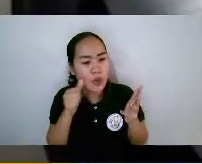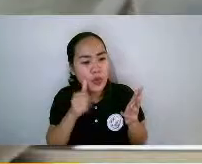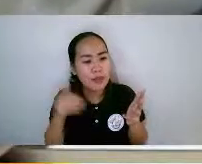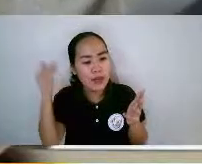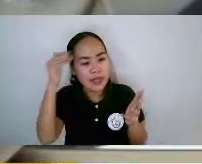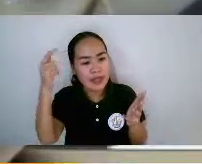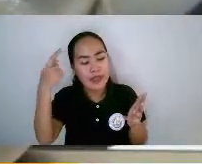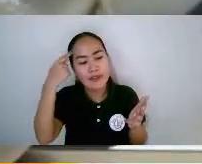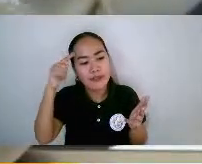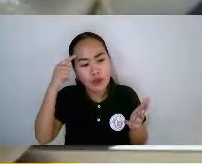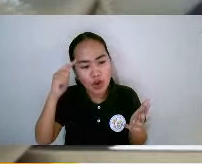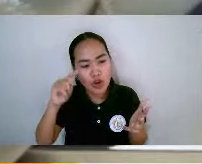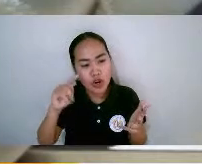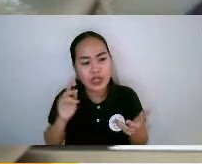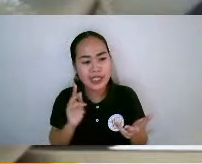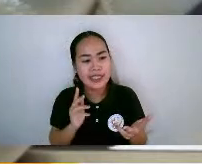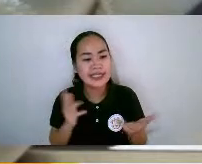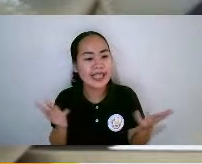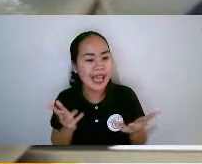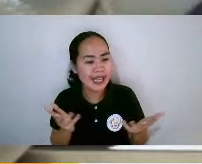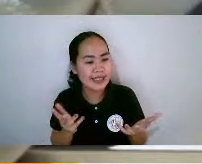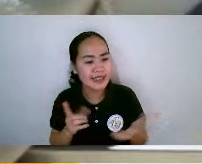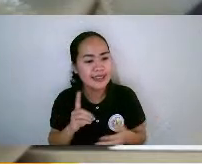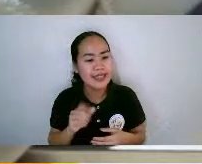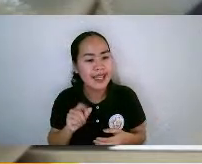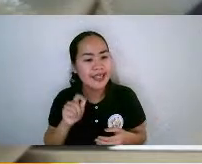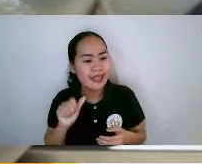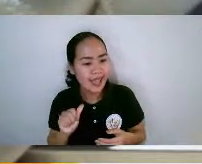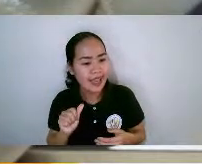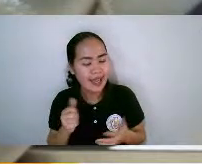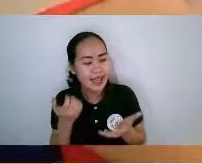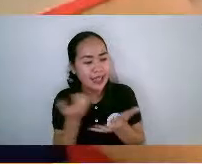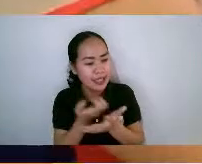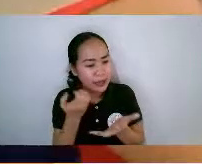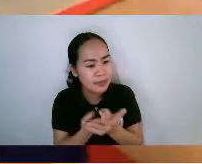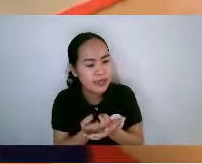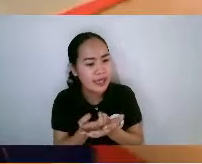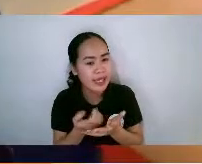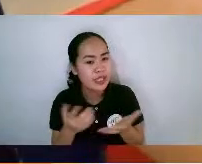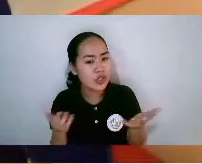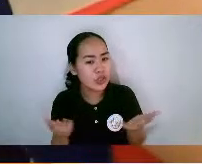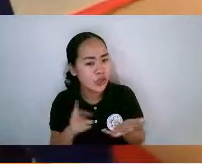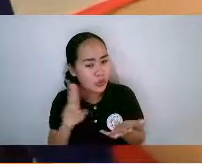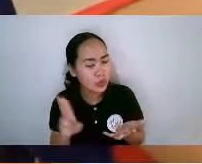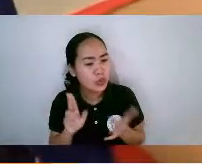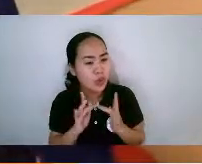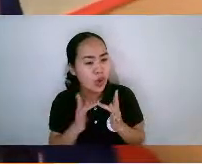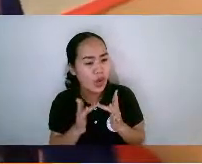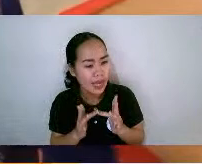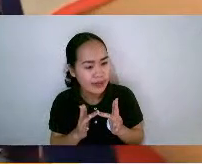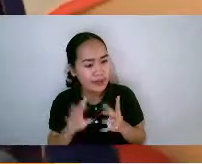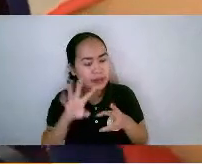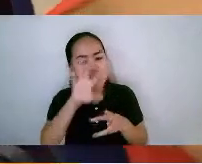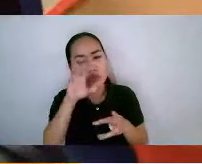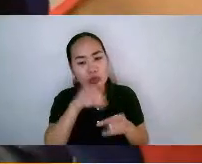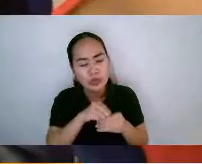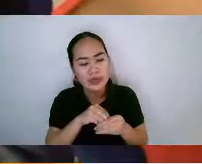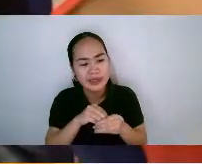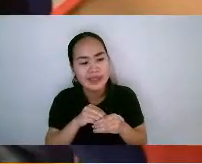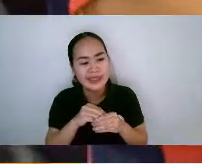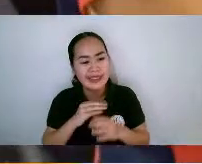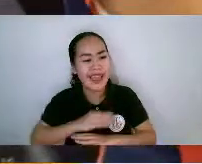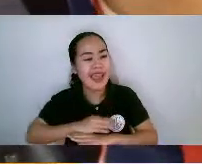into the digital economy through data annotation skills. This is part of ending